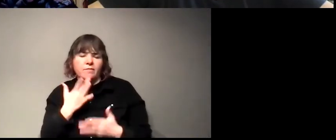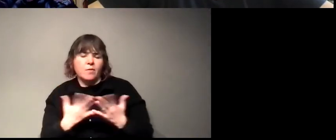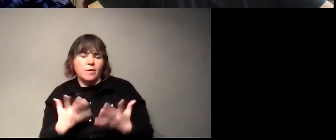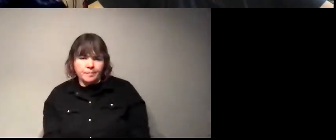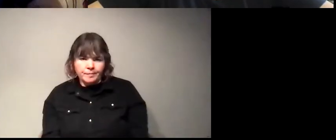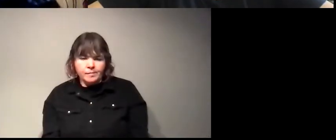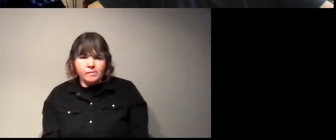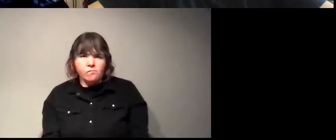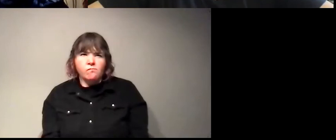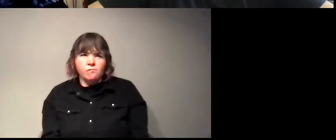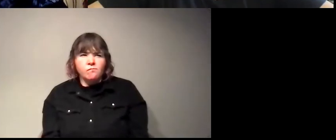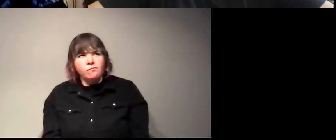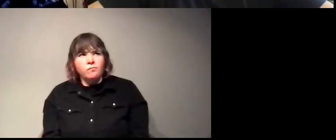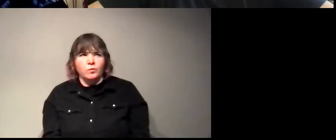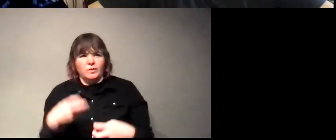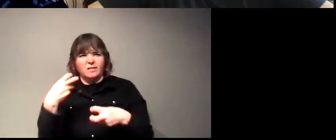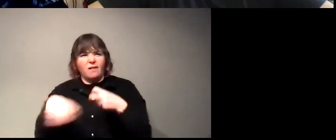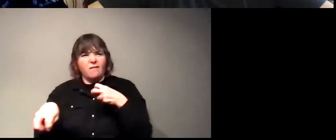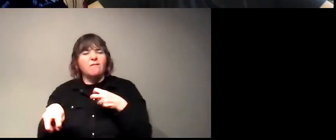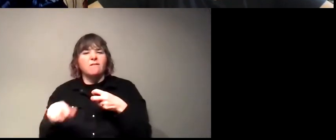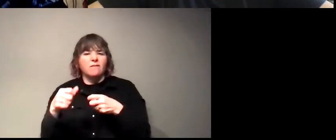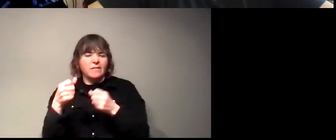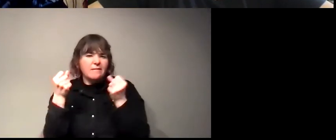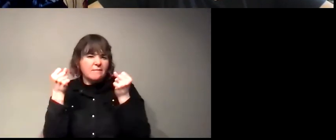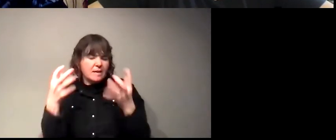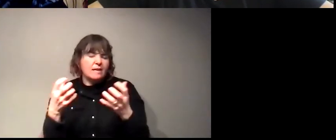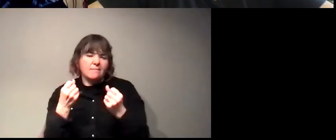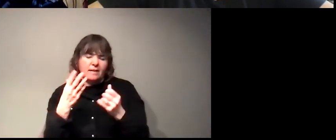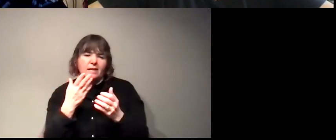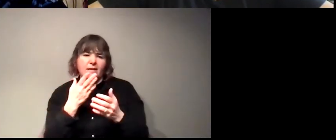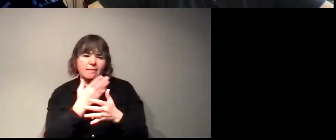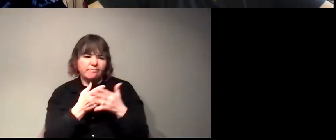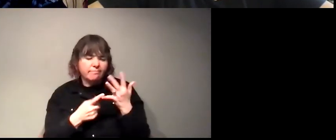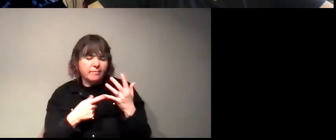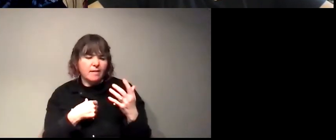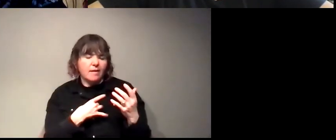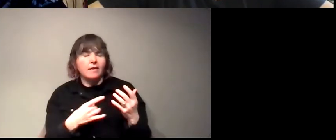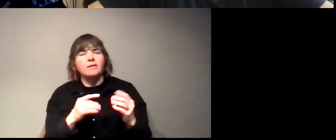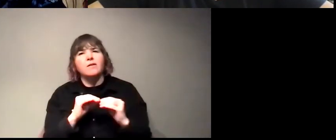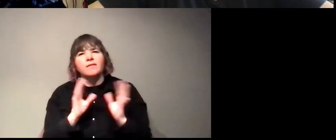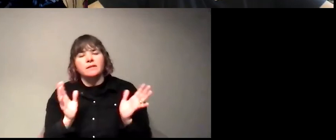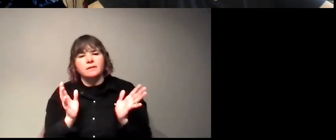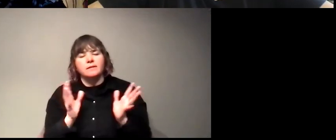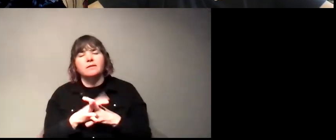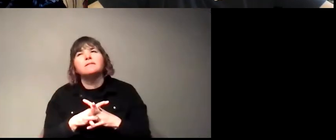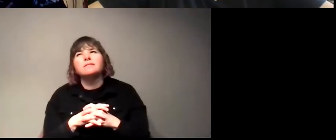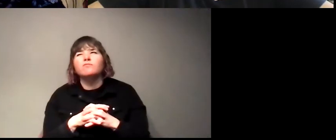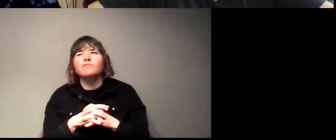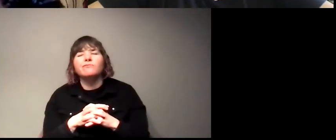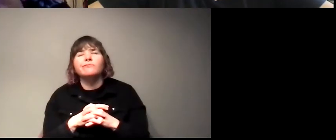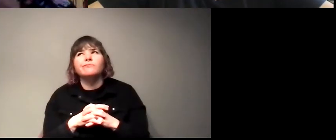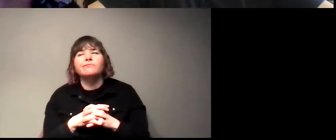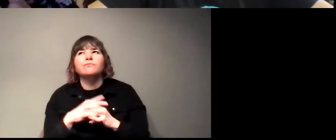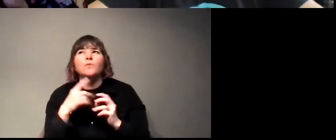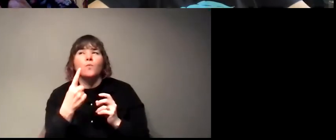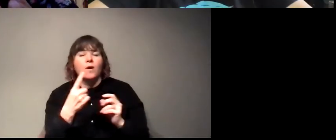part. That's tough. There are a lot of different parts that I really, really like. But obviously, well, okay, one